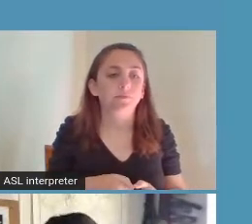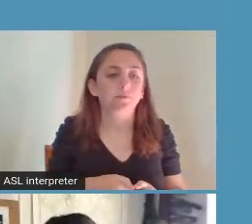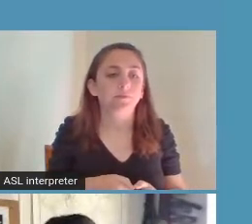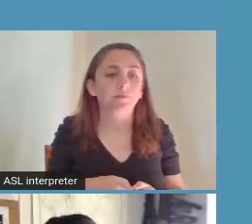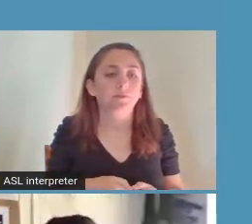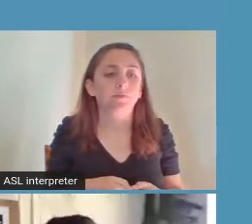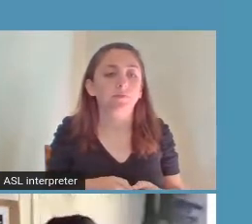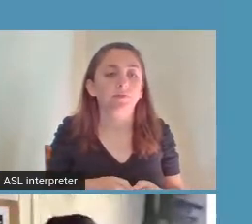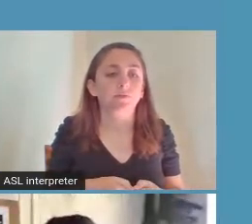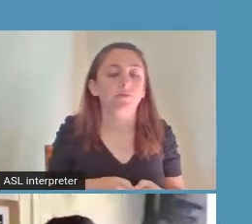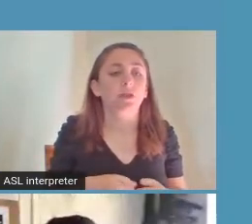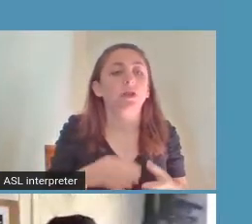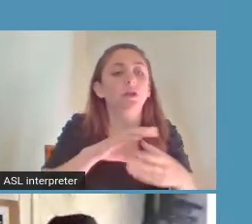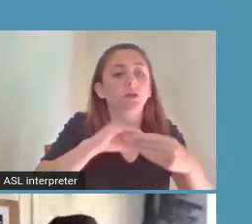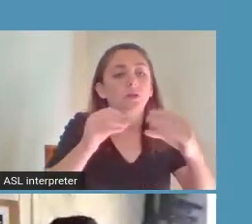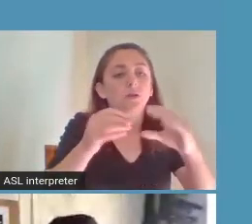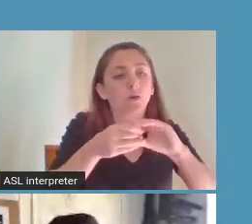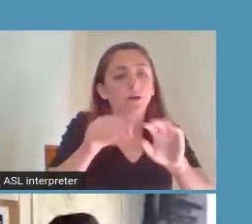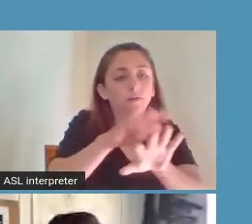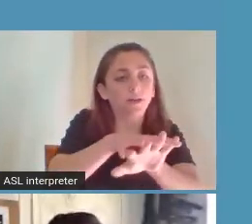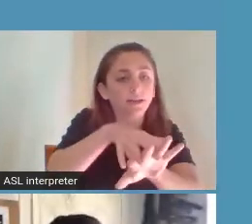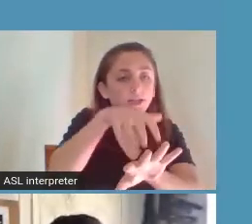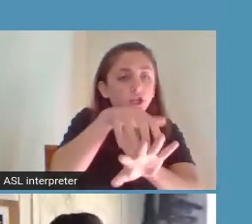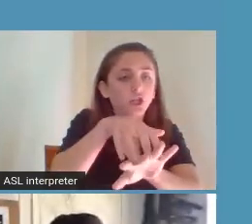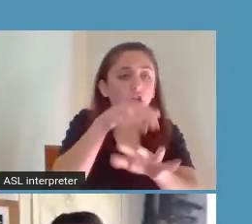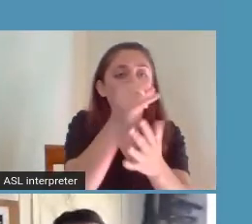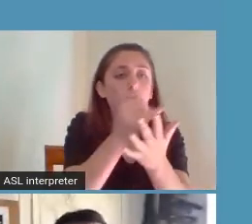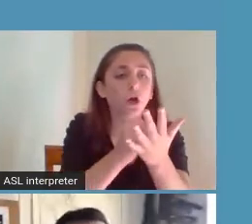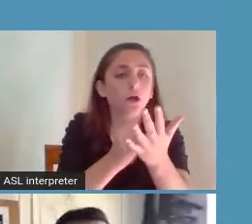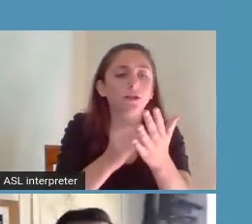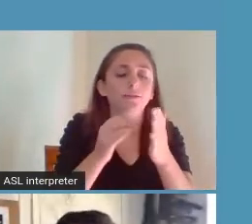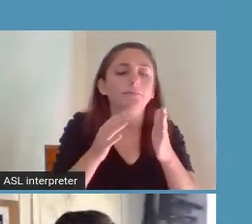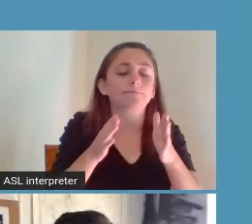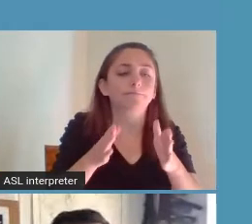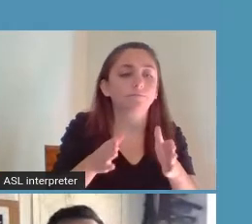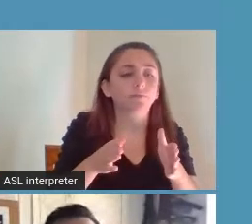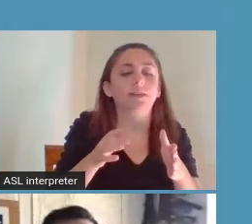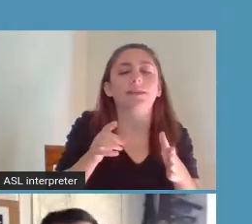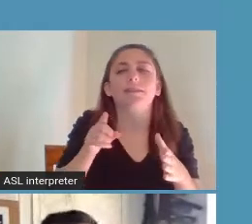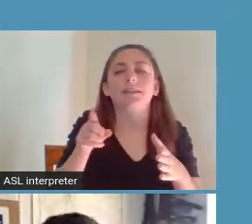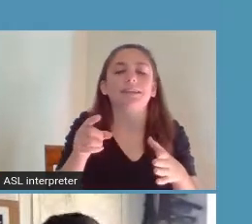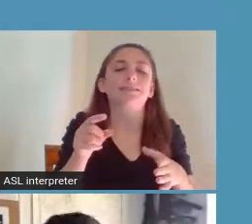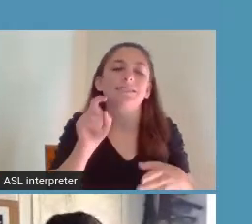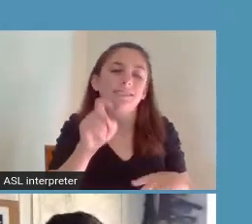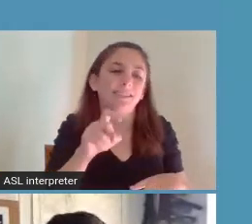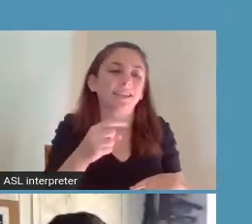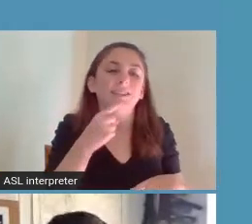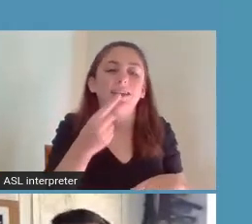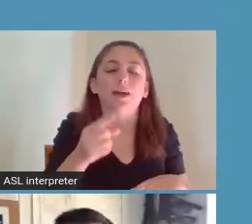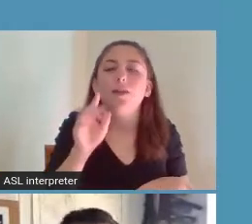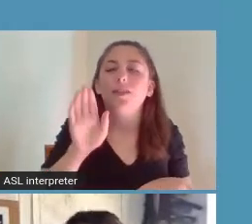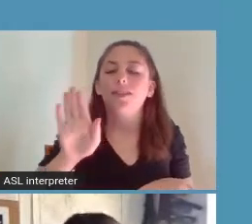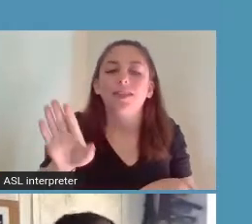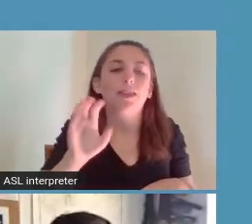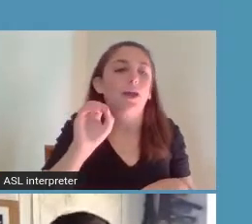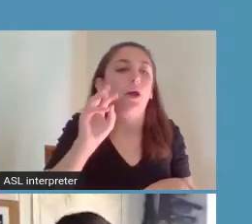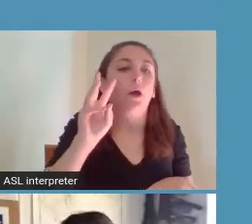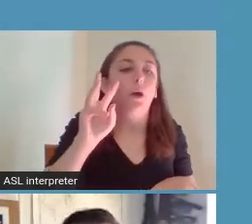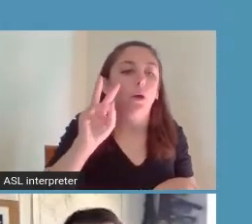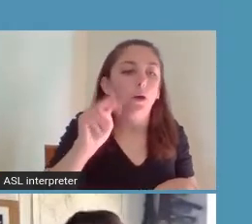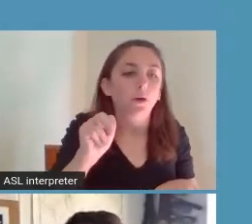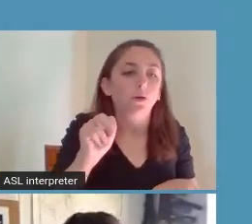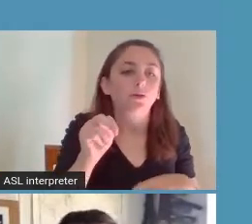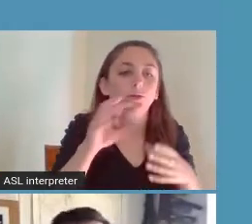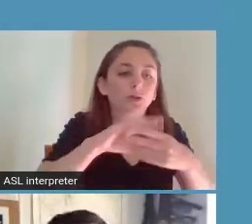The story also the story of Indigenous artists needs to be told by Indigenous artists in their own voice, from their own words, not filtered